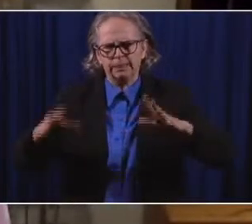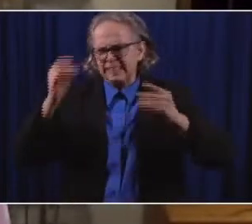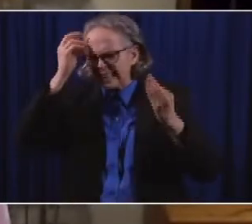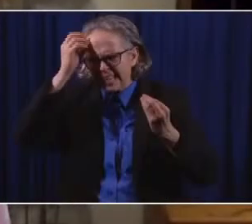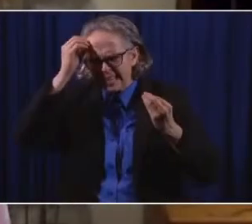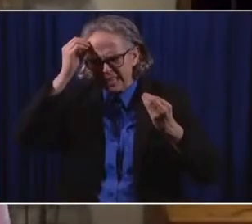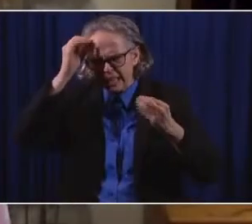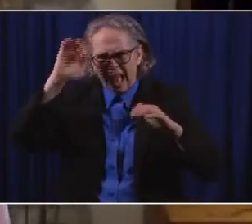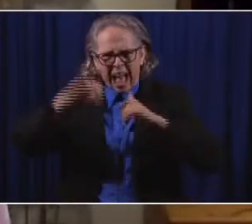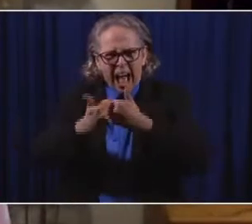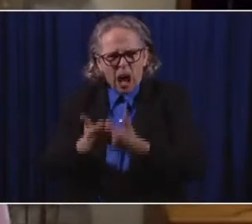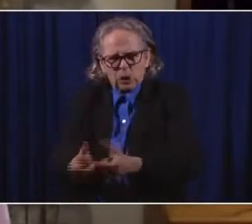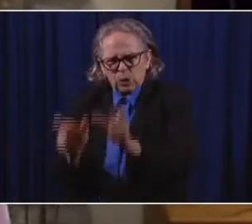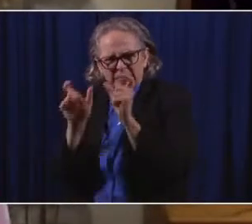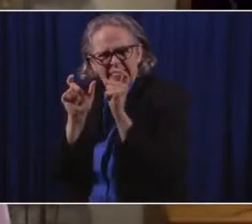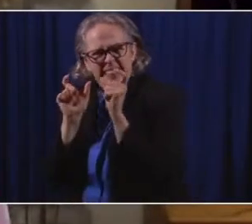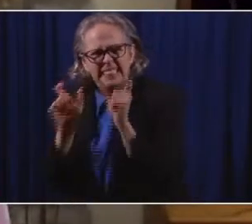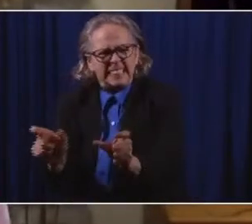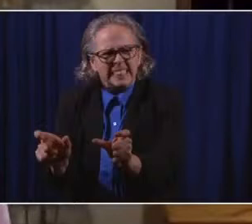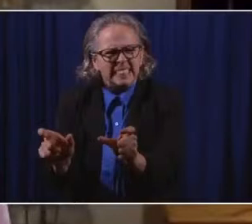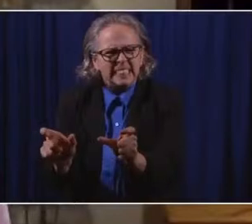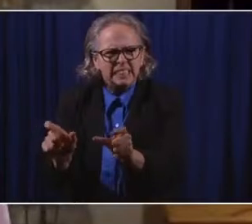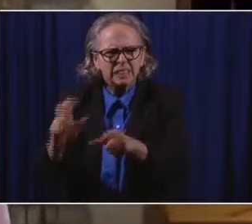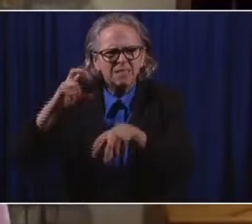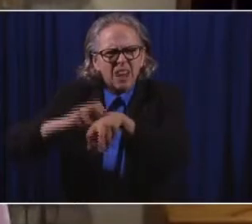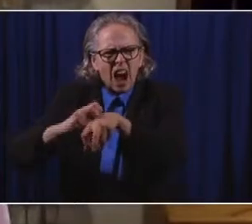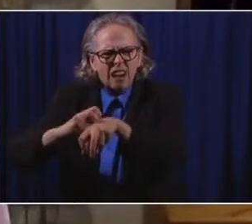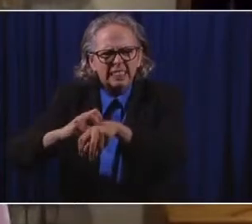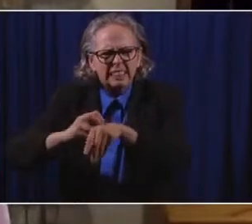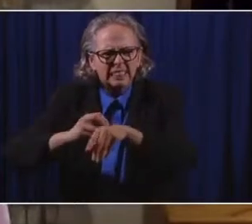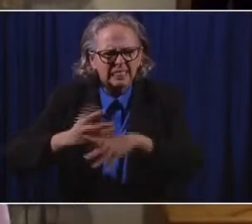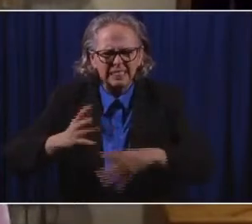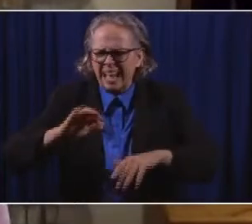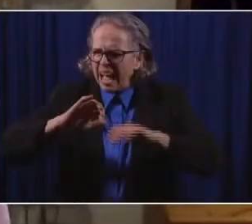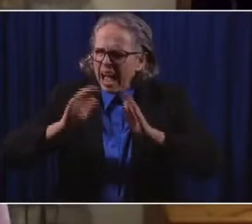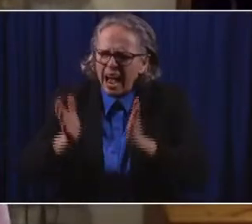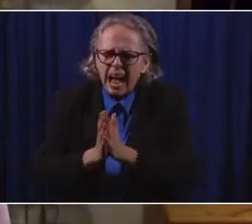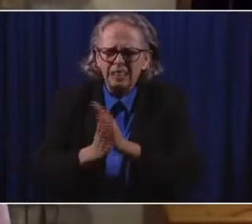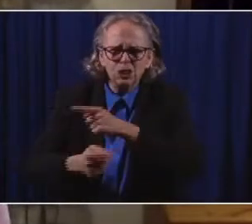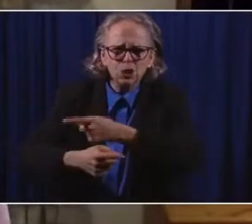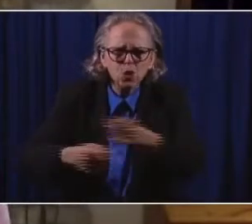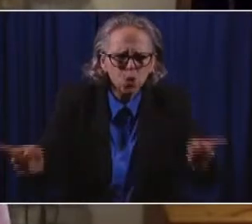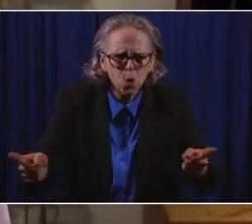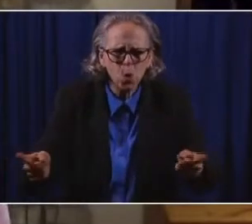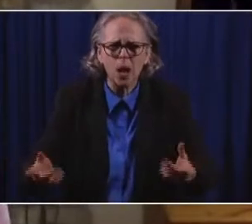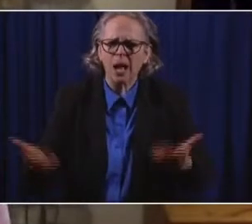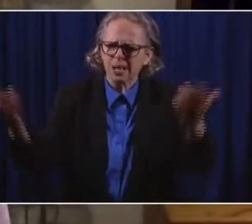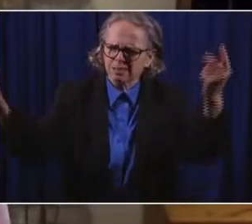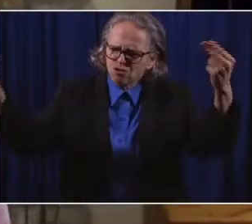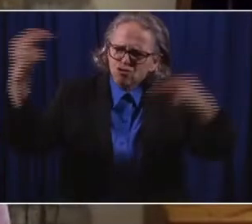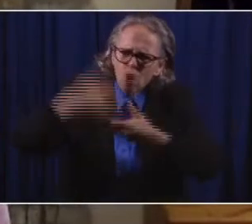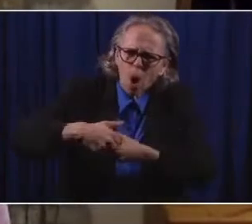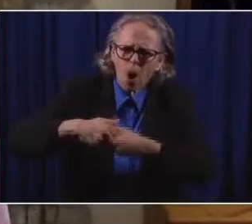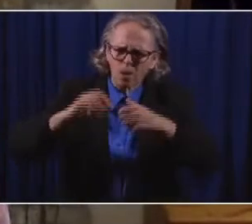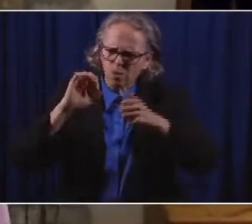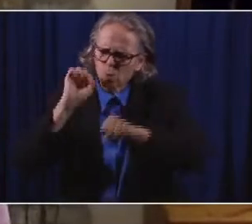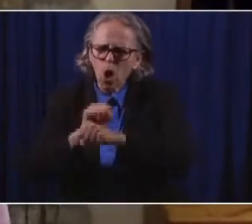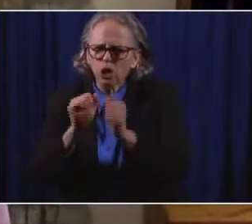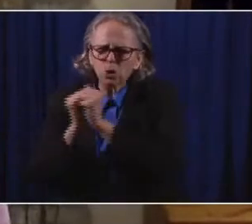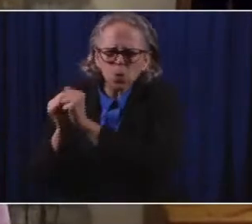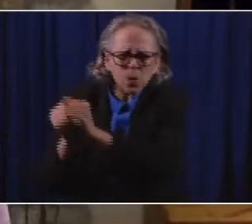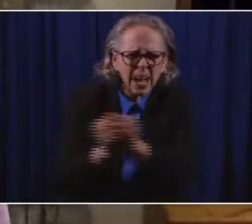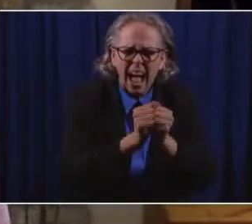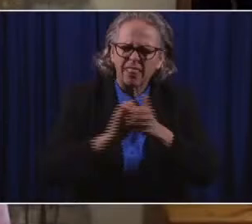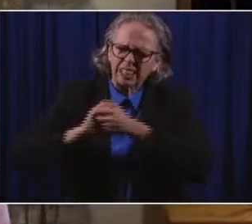asking you to pull together that group of leaders in the community, drawn from all